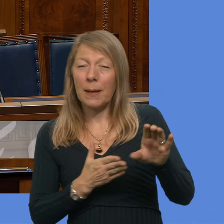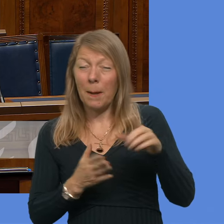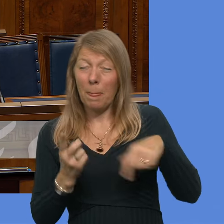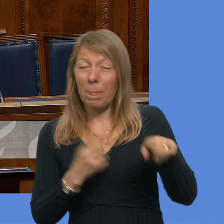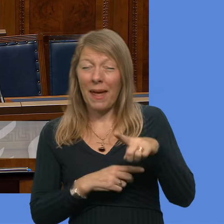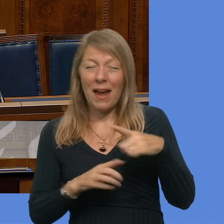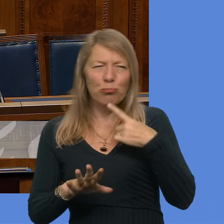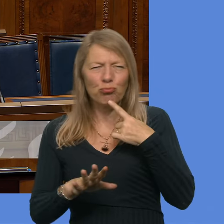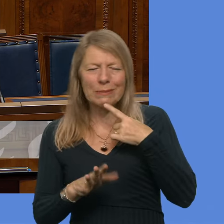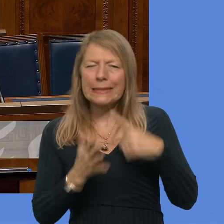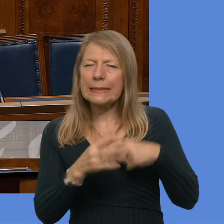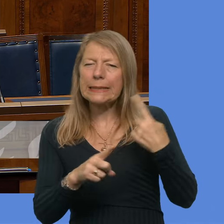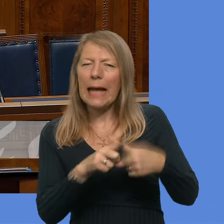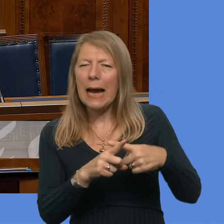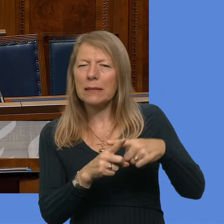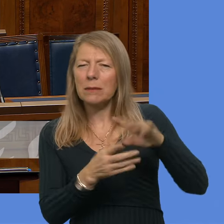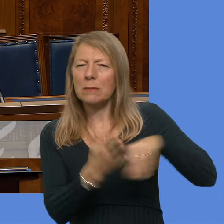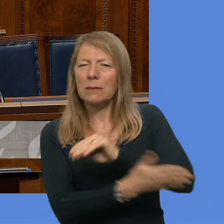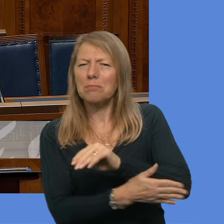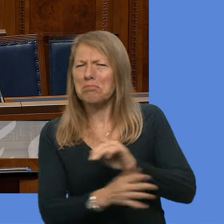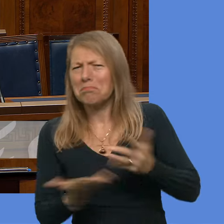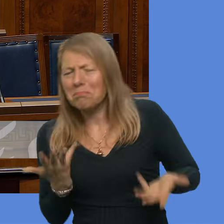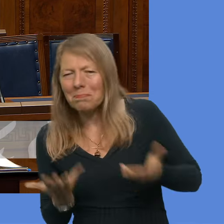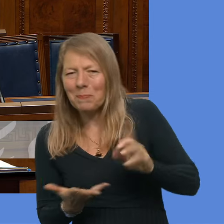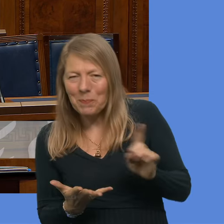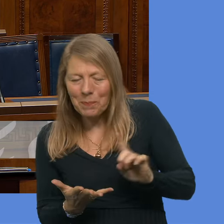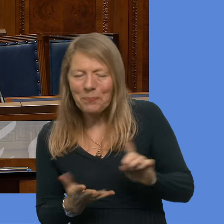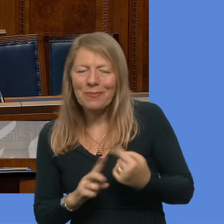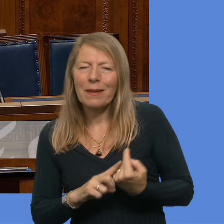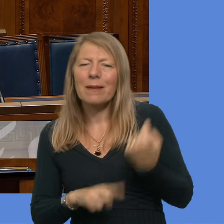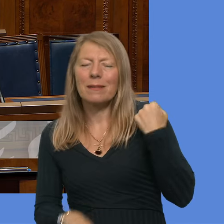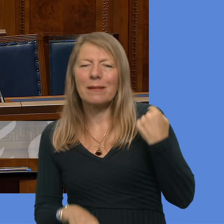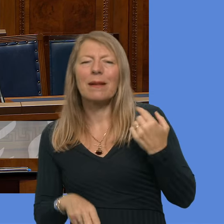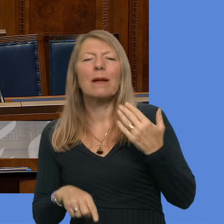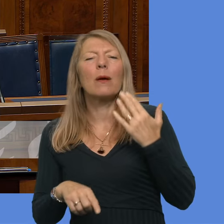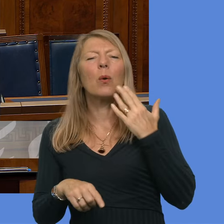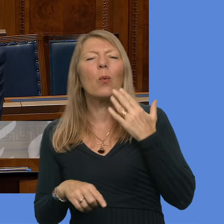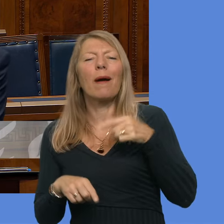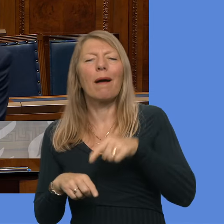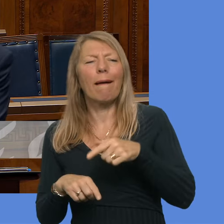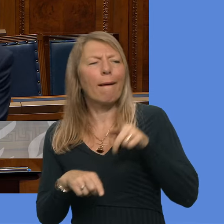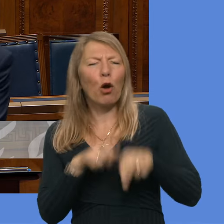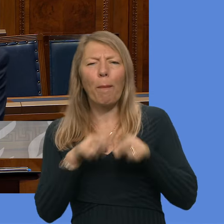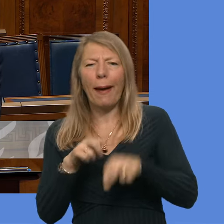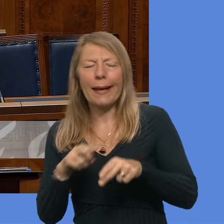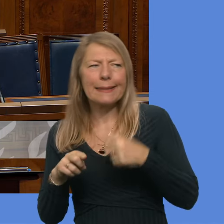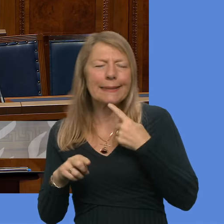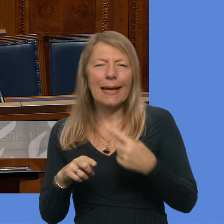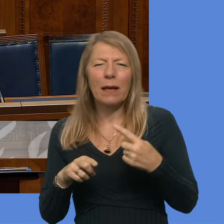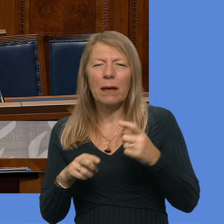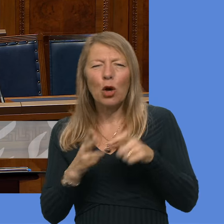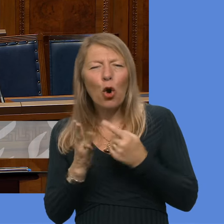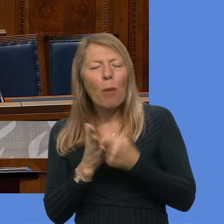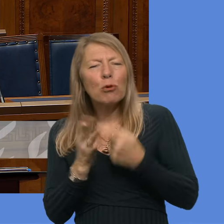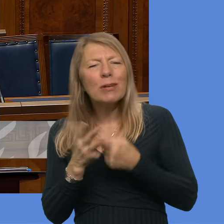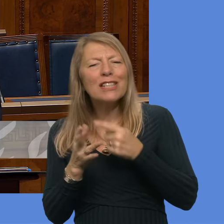time of public spending cuts meant that reducing corporation tax was not affordable. That will remain the case unless the British Government changes its approach to funding